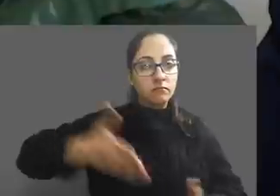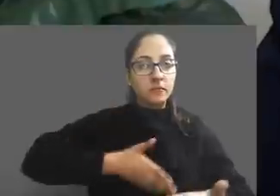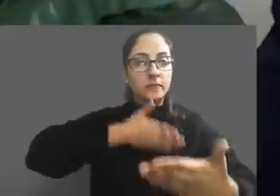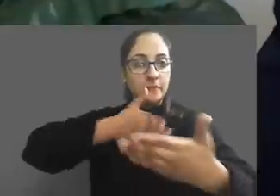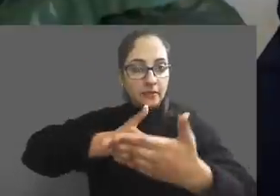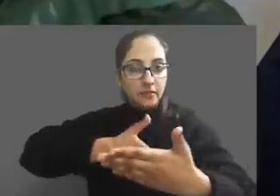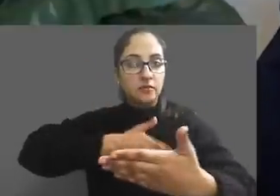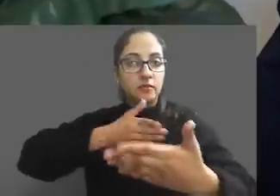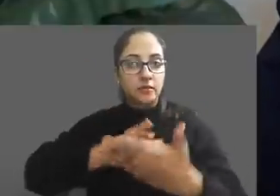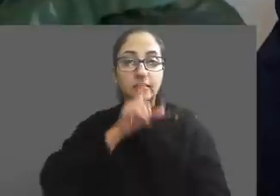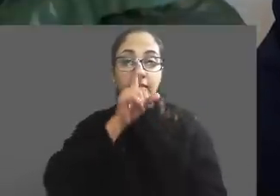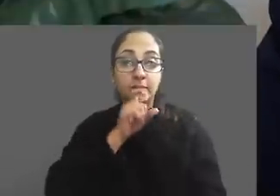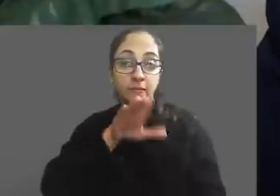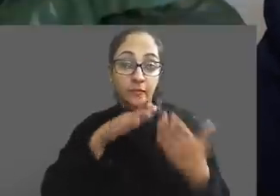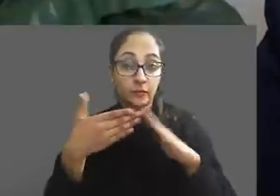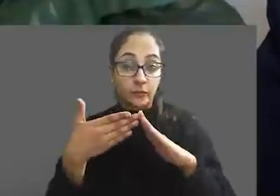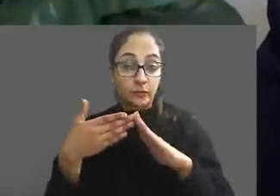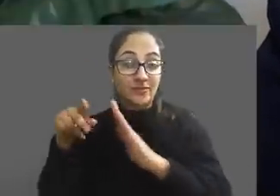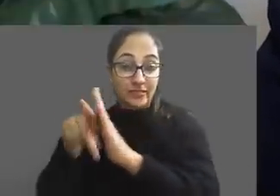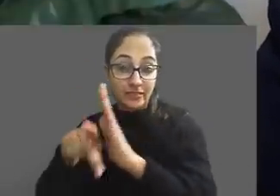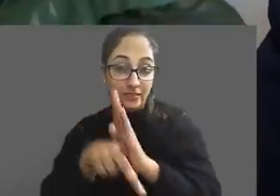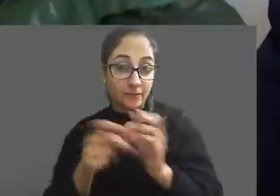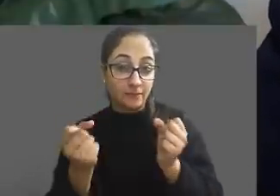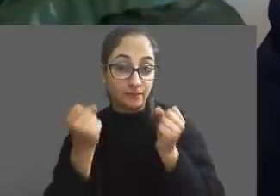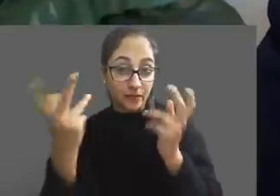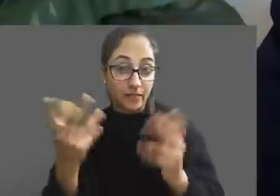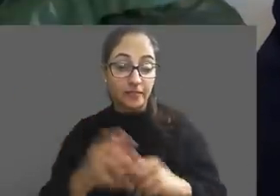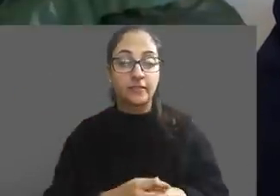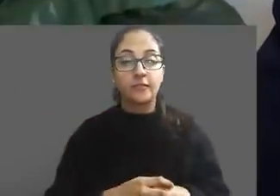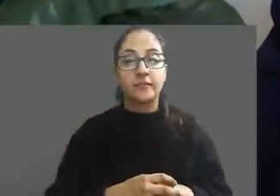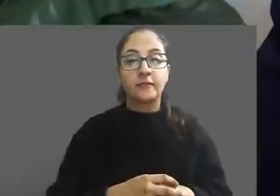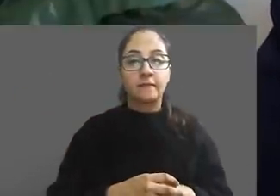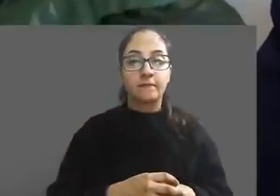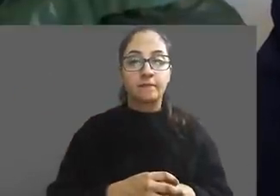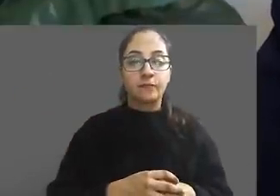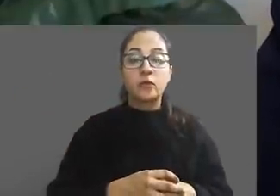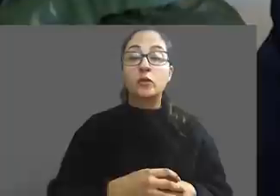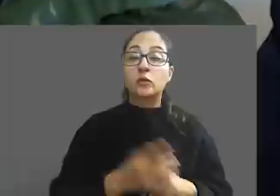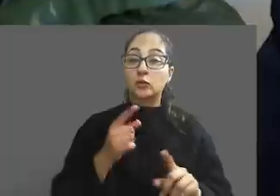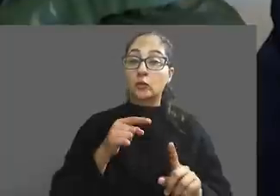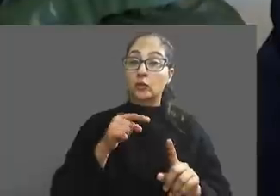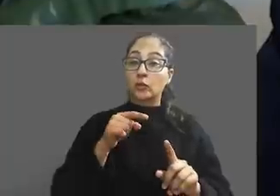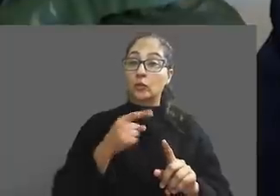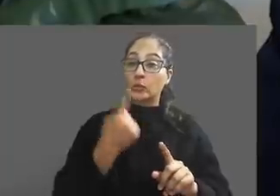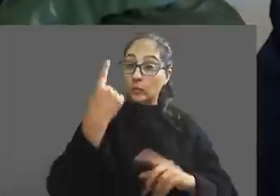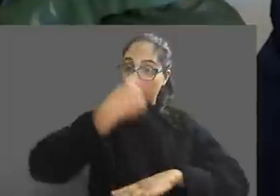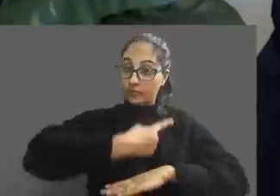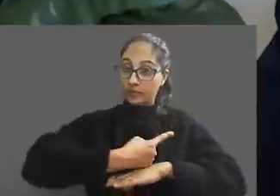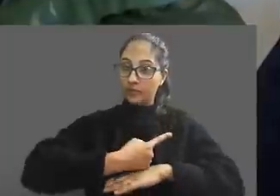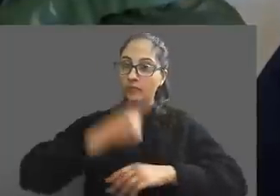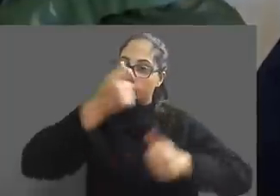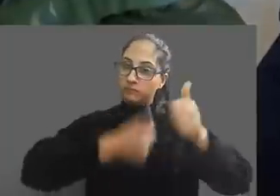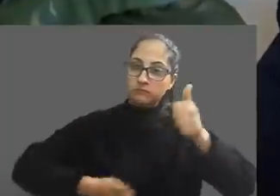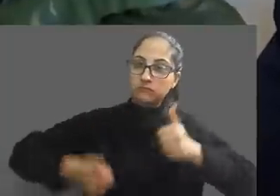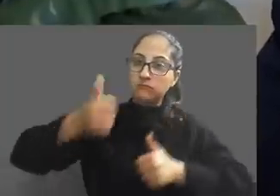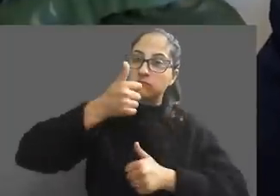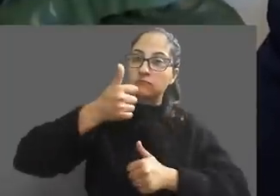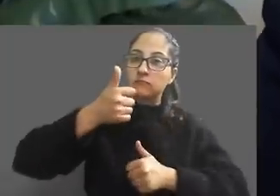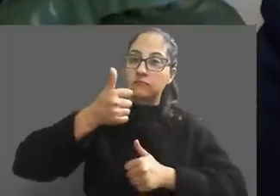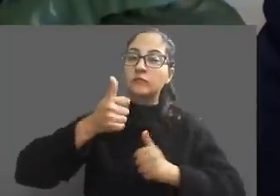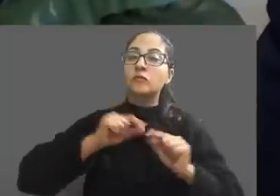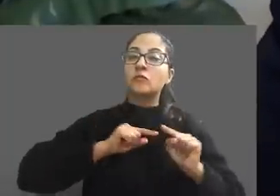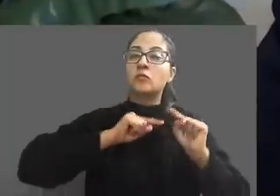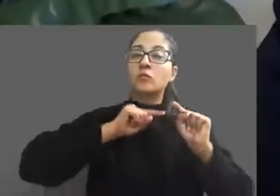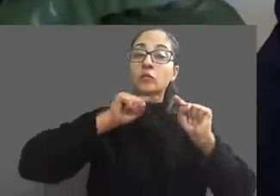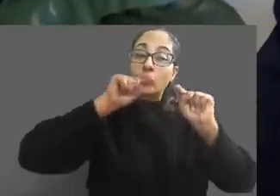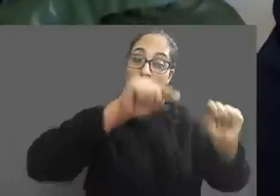Muzaffar to treat the Sultan and his attendants with immense kindness and hospitality. So Rais